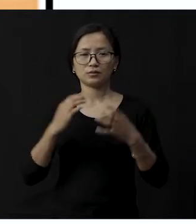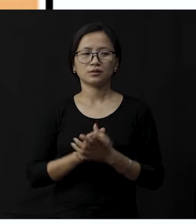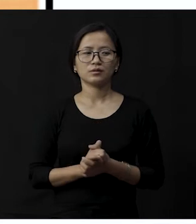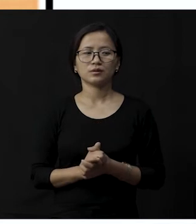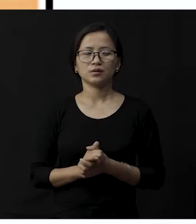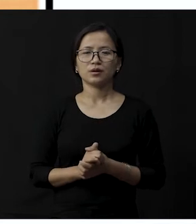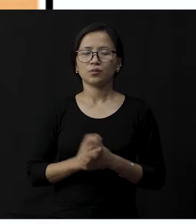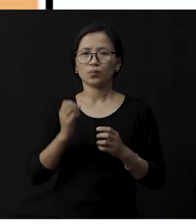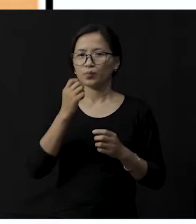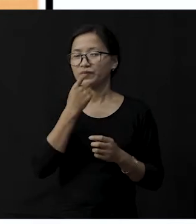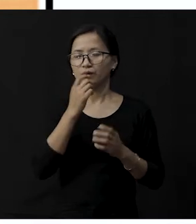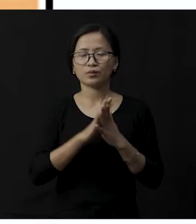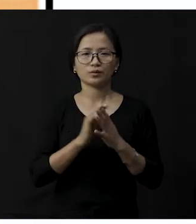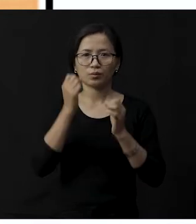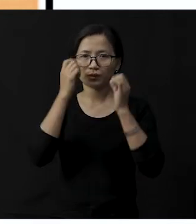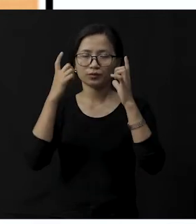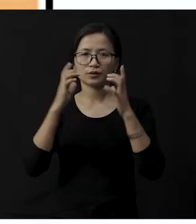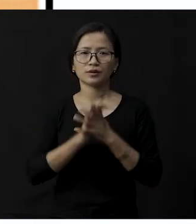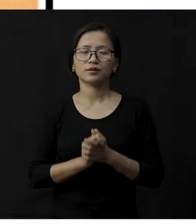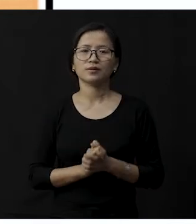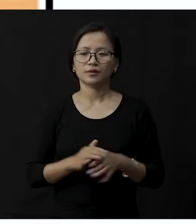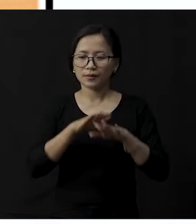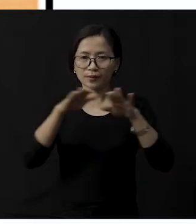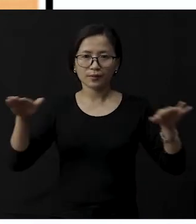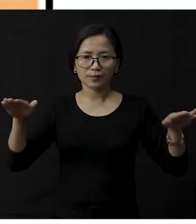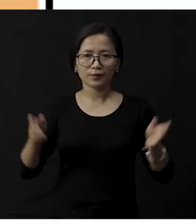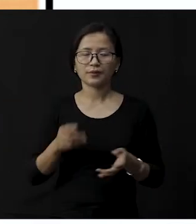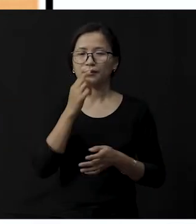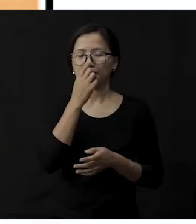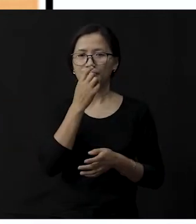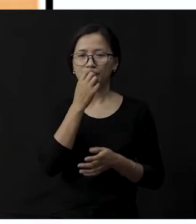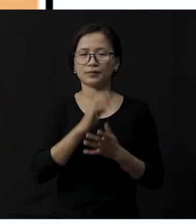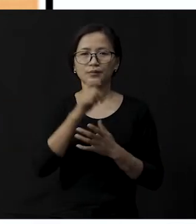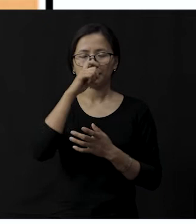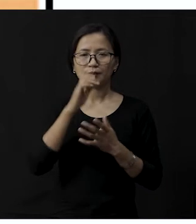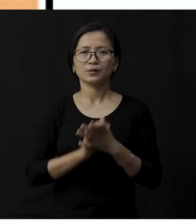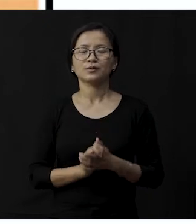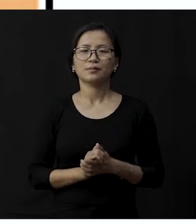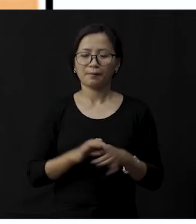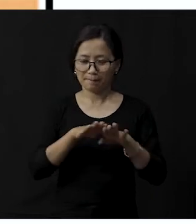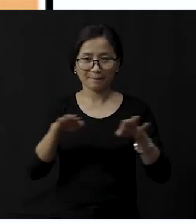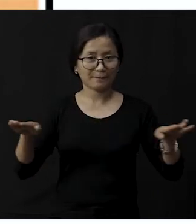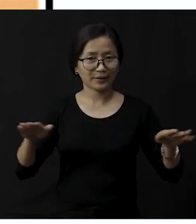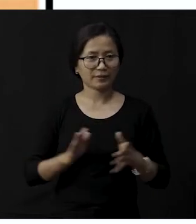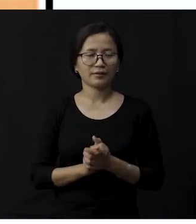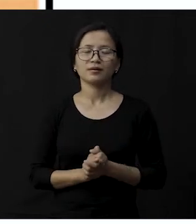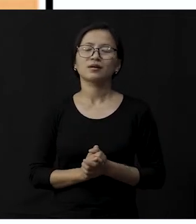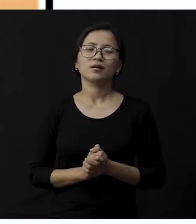eyes. And a white and blue mat. And then the boy is wearing a purple and a black